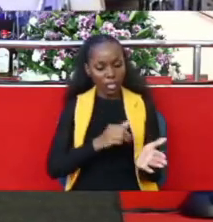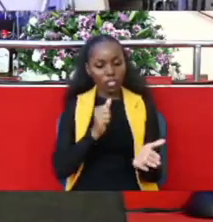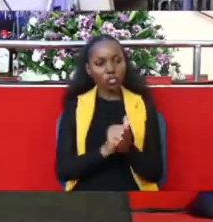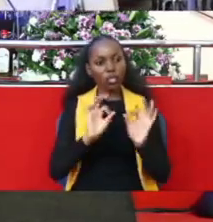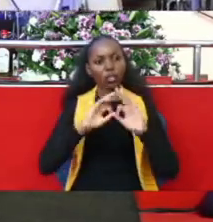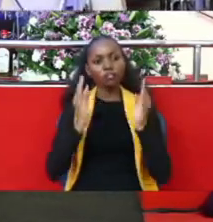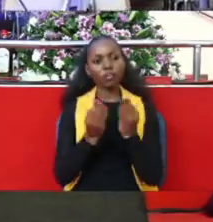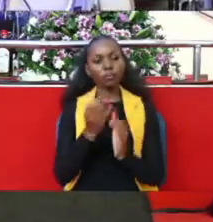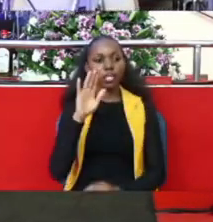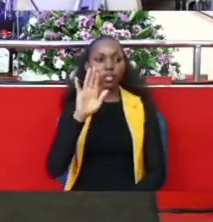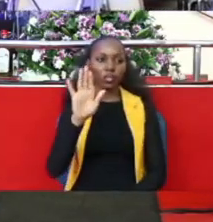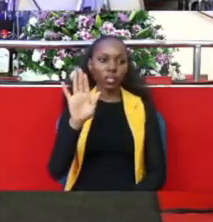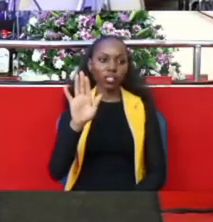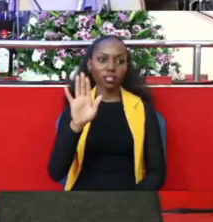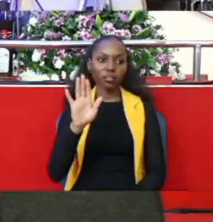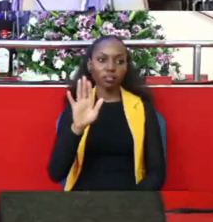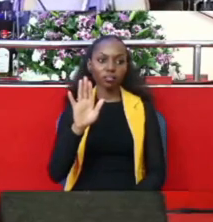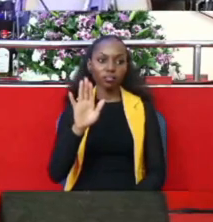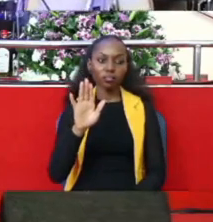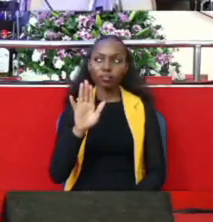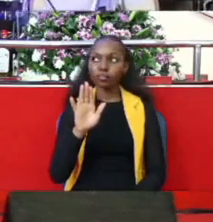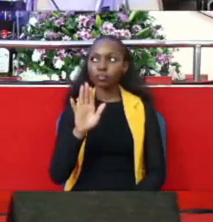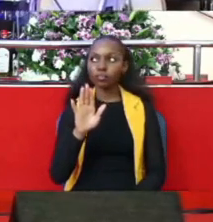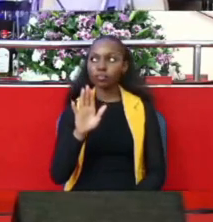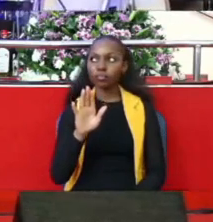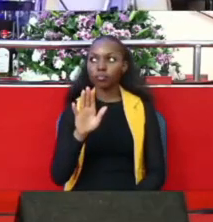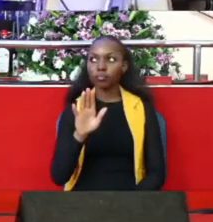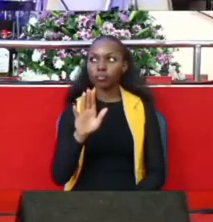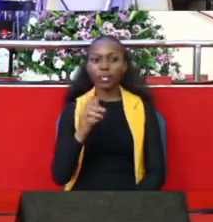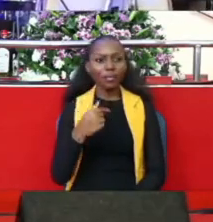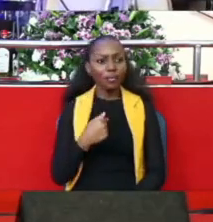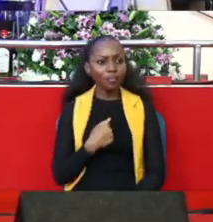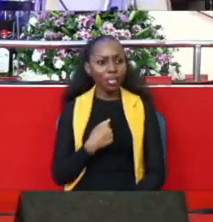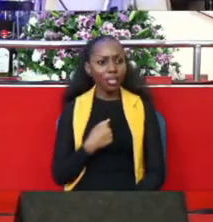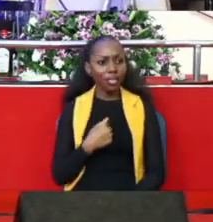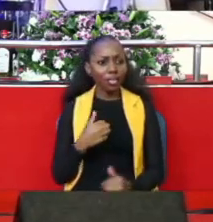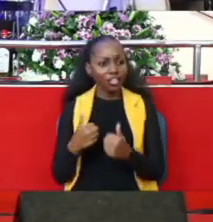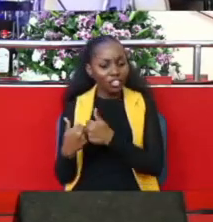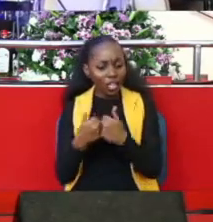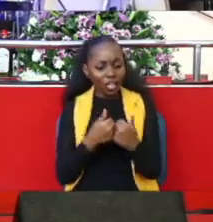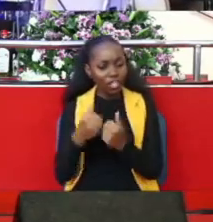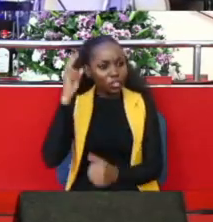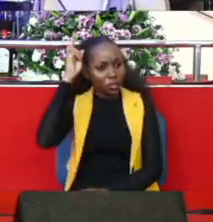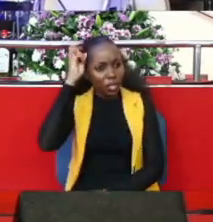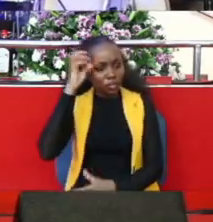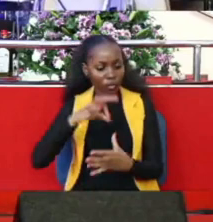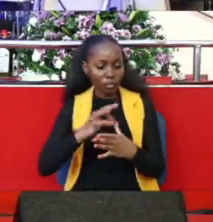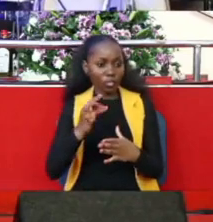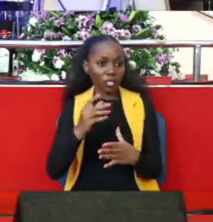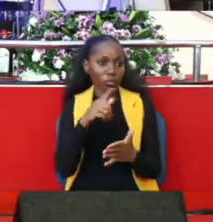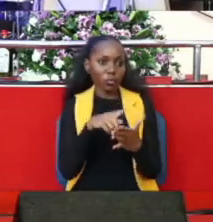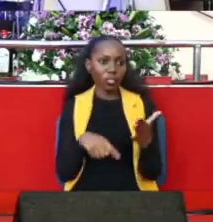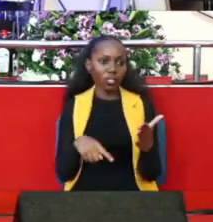nitaweza kumaliza kabisa familia yako yote. What havoc had I caused? Ni shida gani nilikuwa nimeleta katika ufalme wangu? It was because I